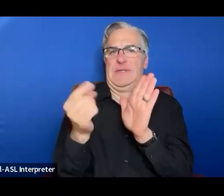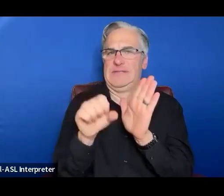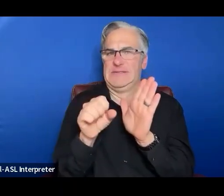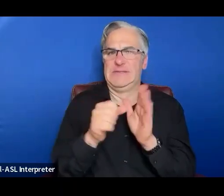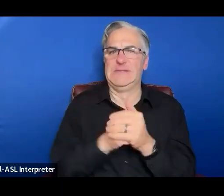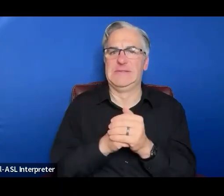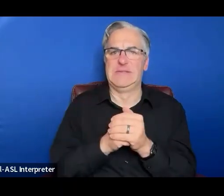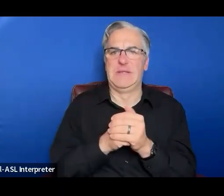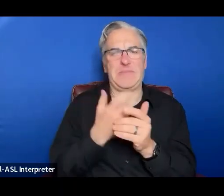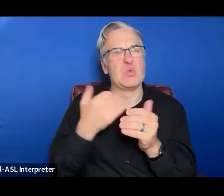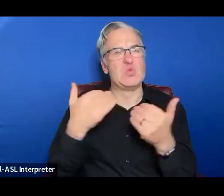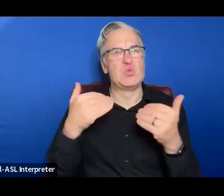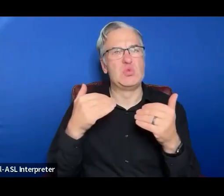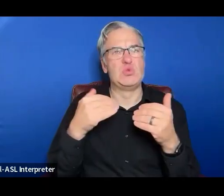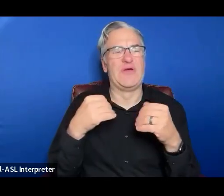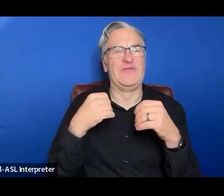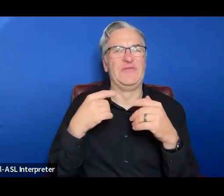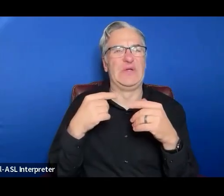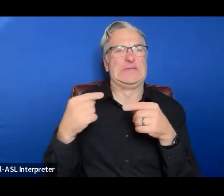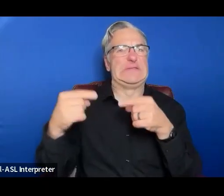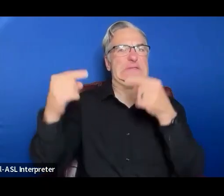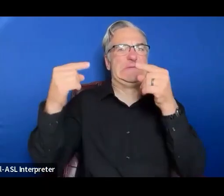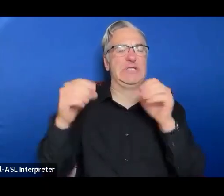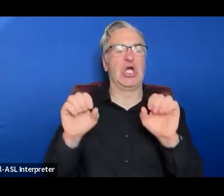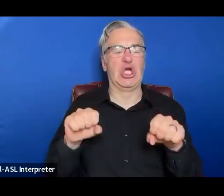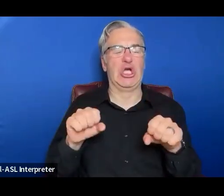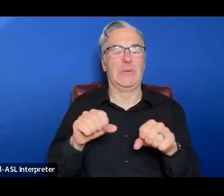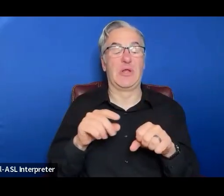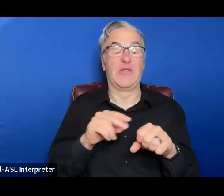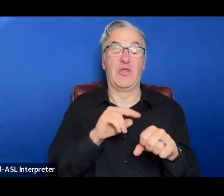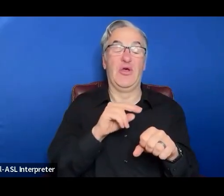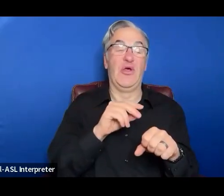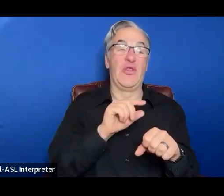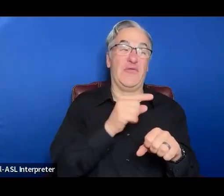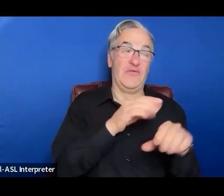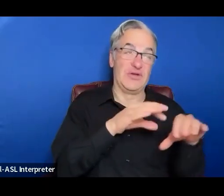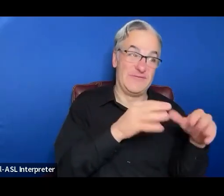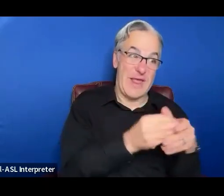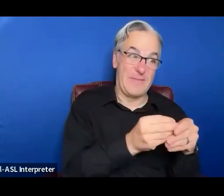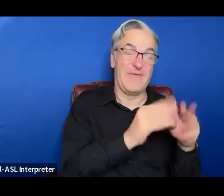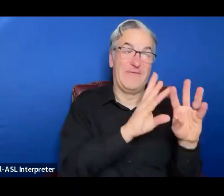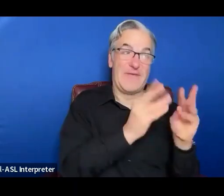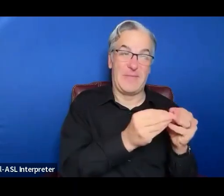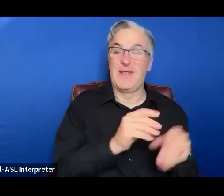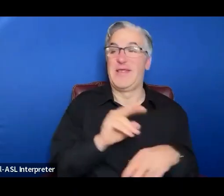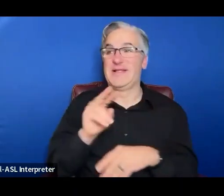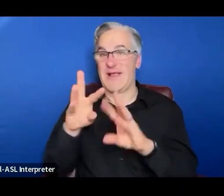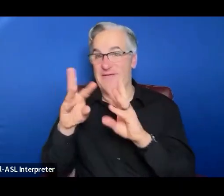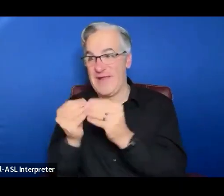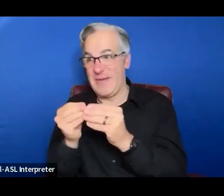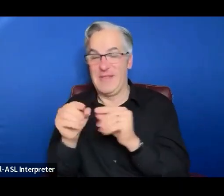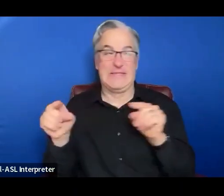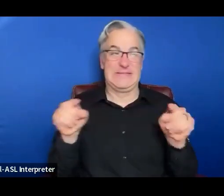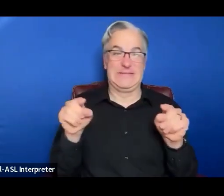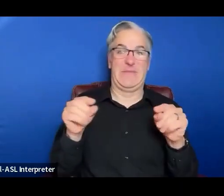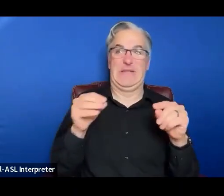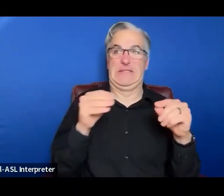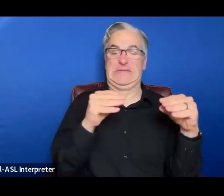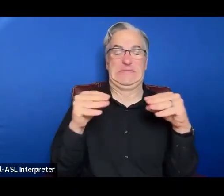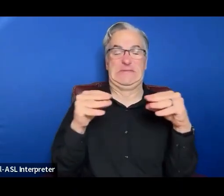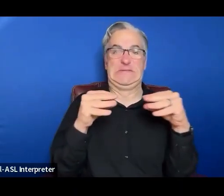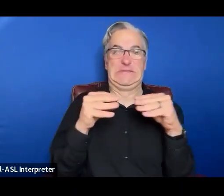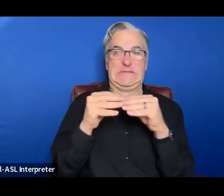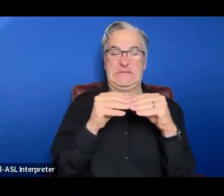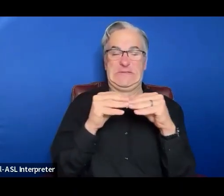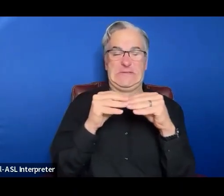set up for a fight because you've got the first family versus the second family that may be battling